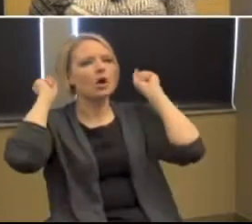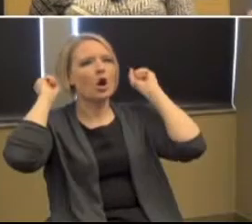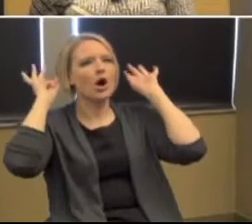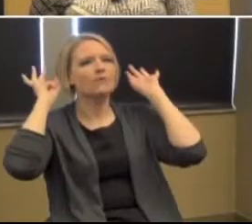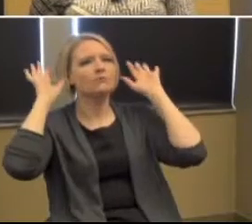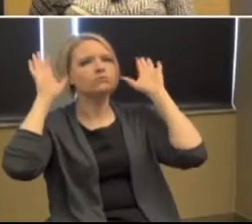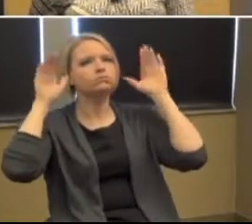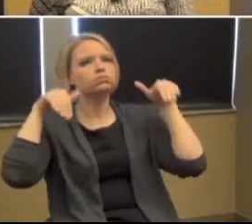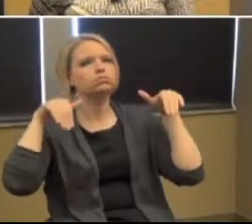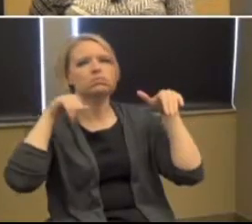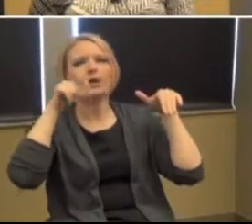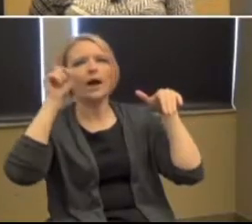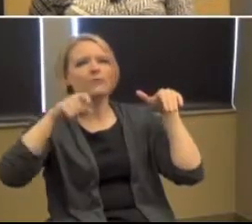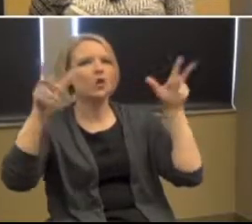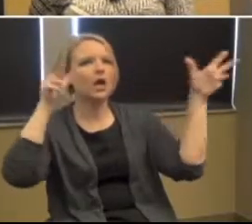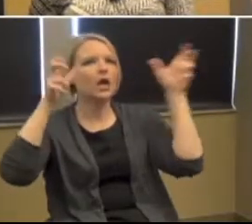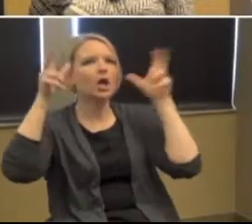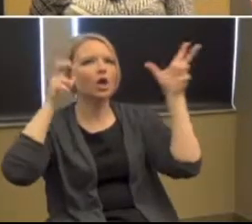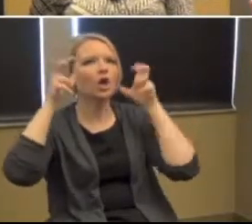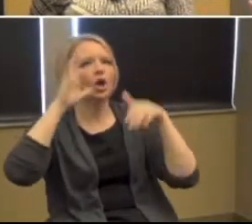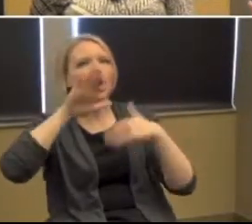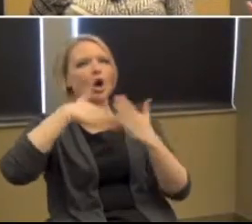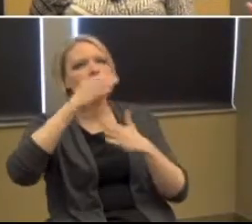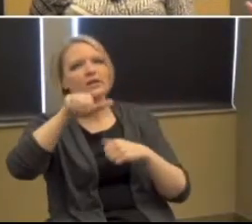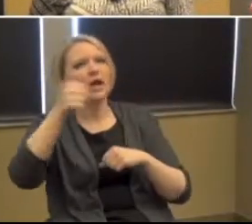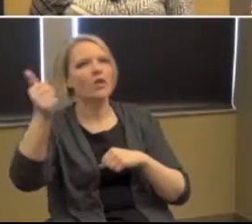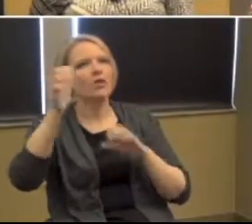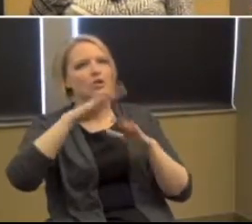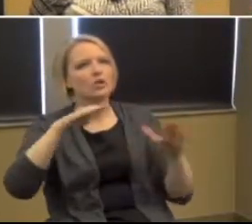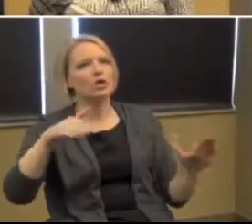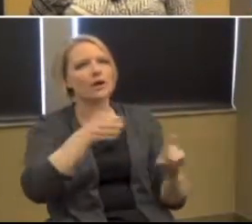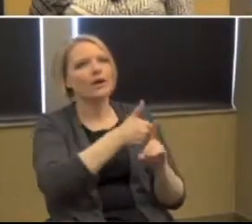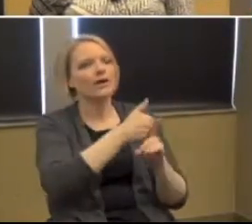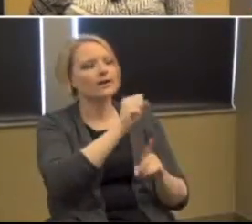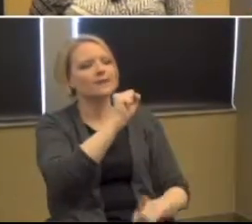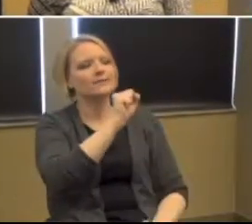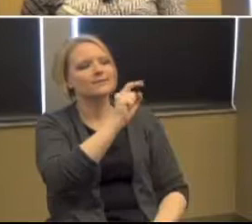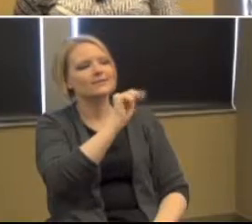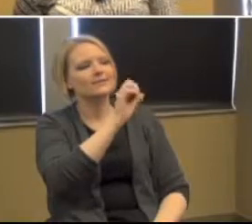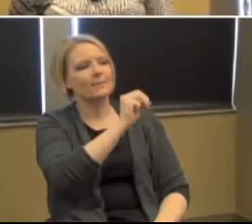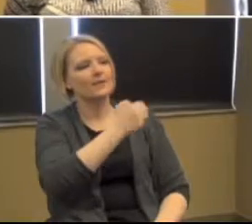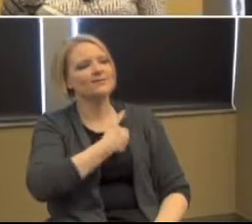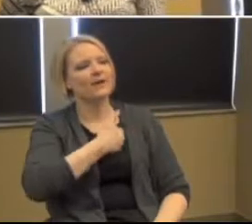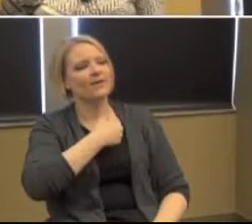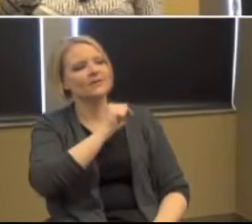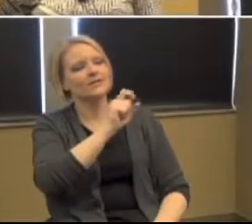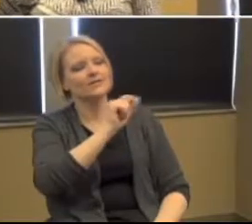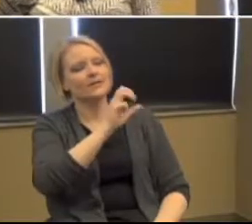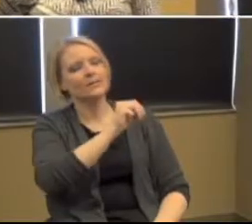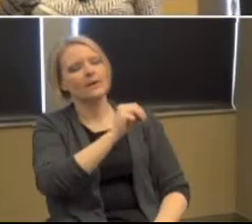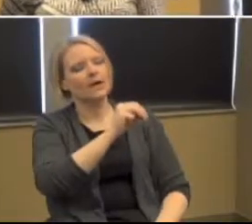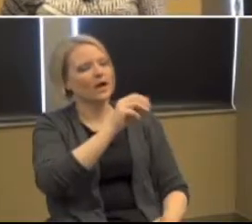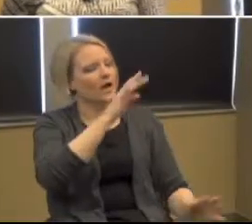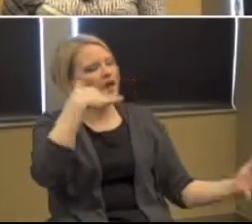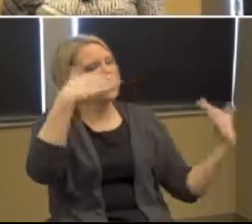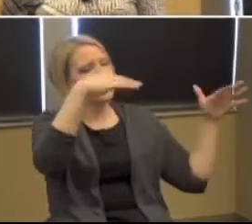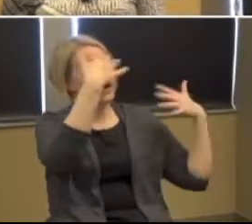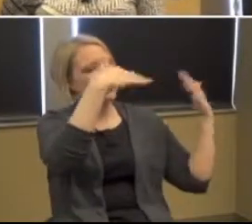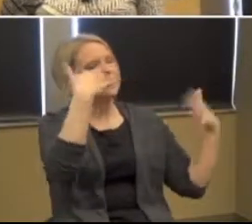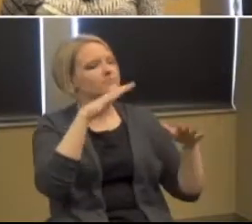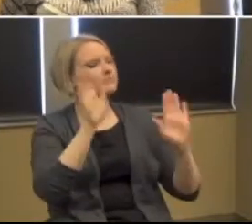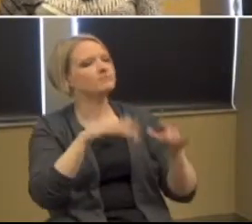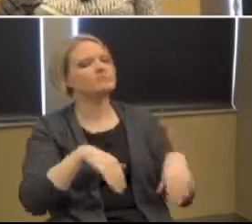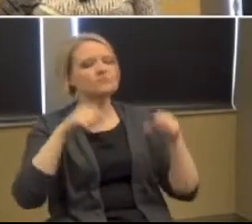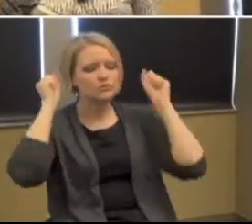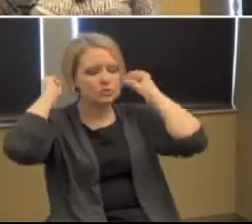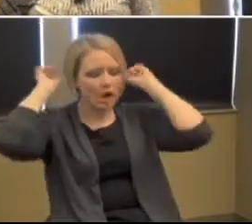have to hear every other stemming child in my classroom, and to be able to just turn it all off and work